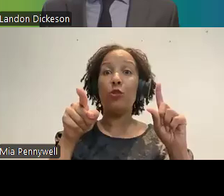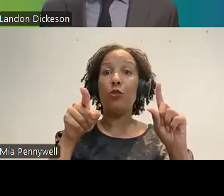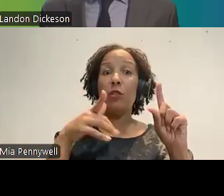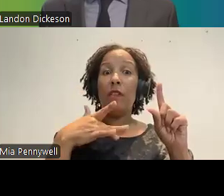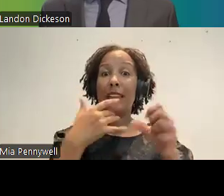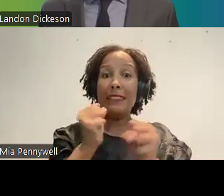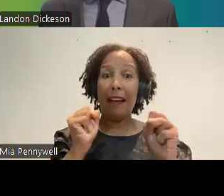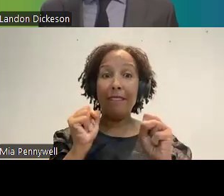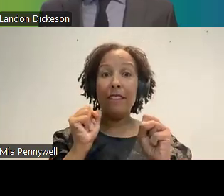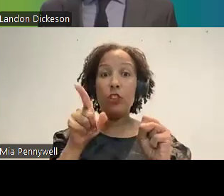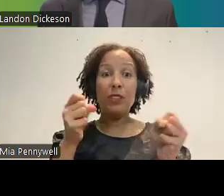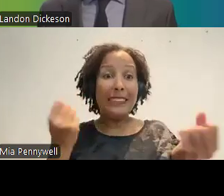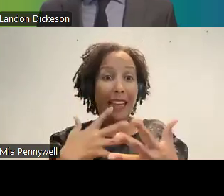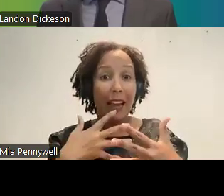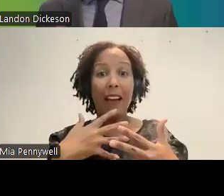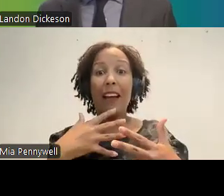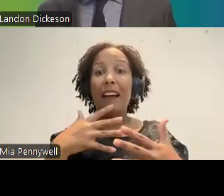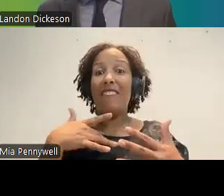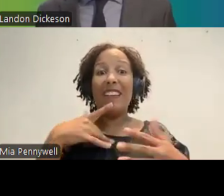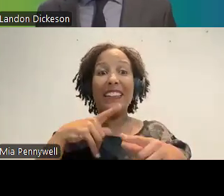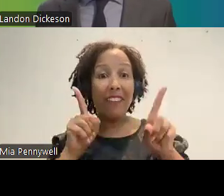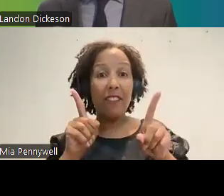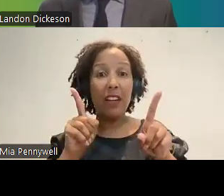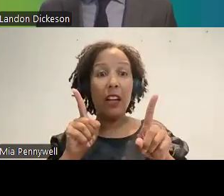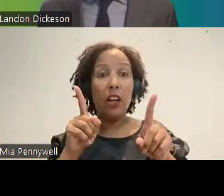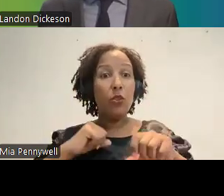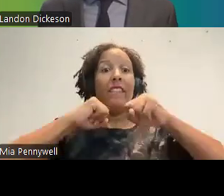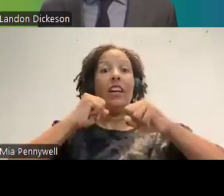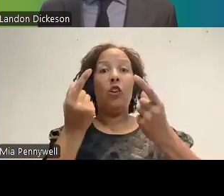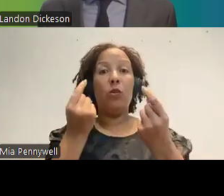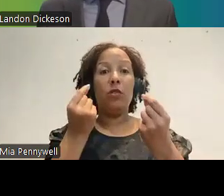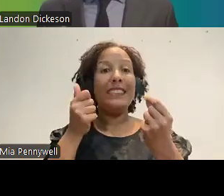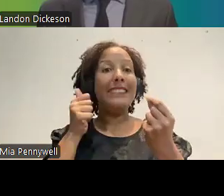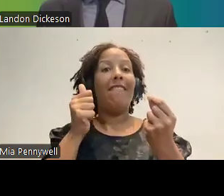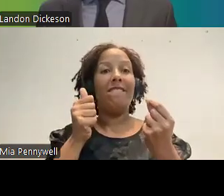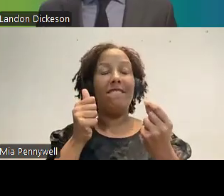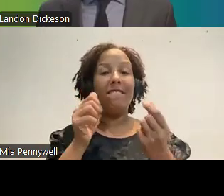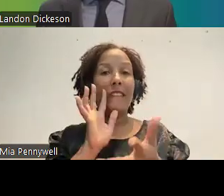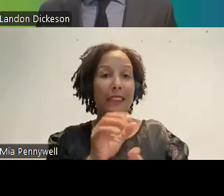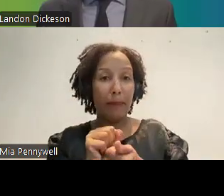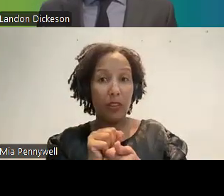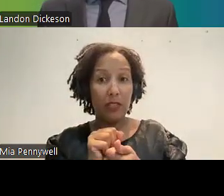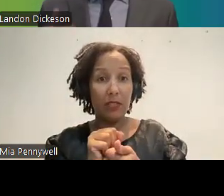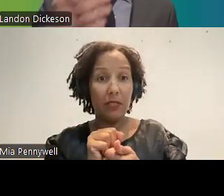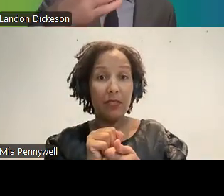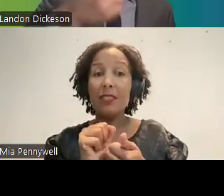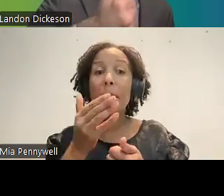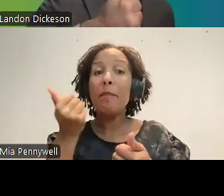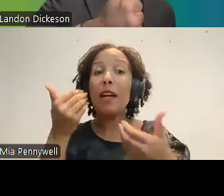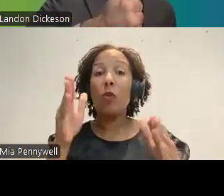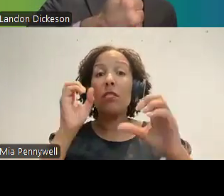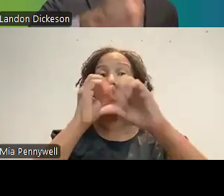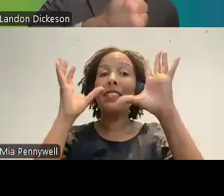and so your defenses come up. And a common defense is self-sabotage. The best way to think of self-sabotage is a